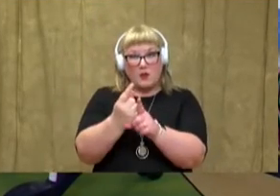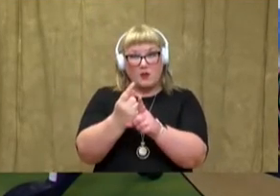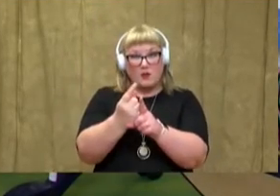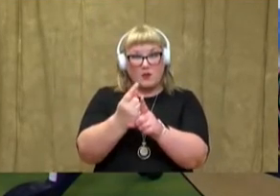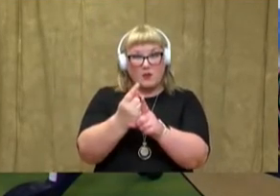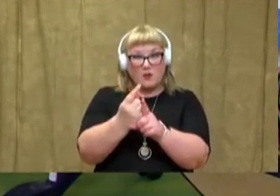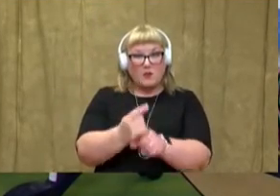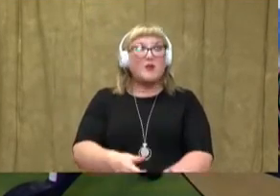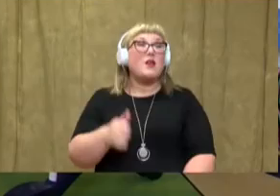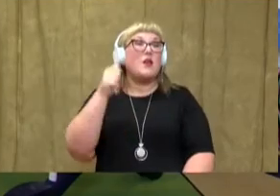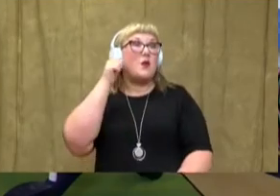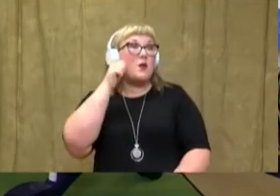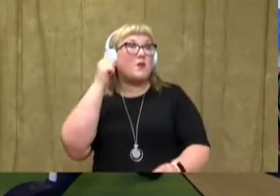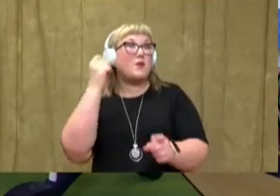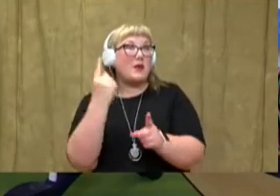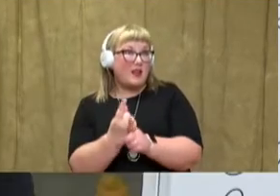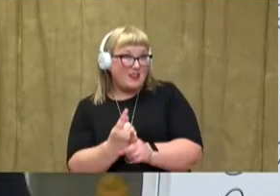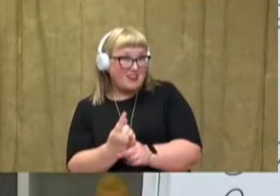hermano,